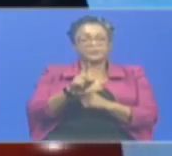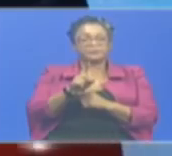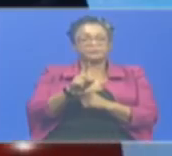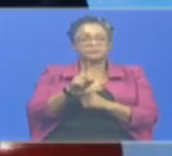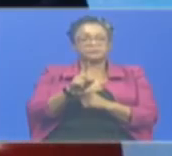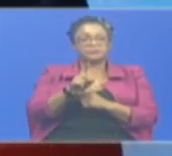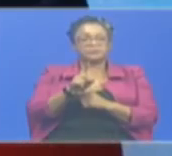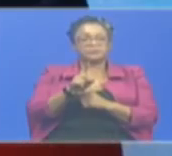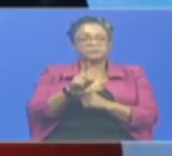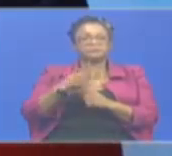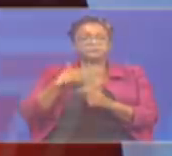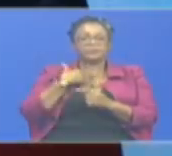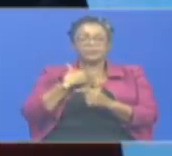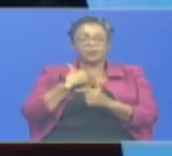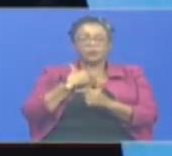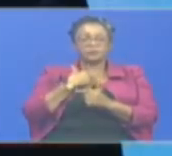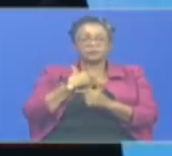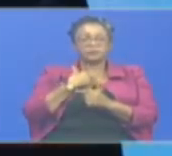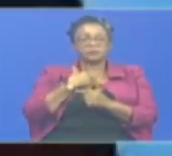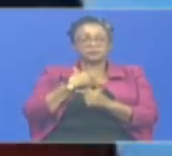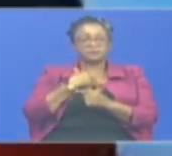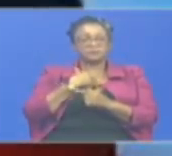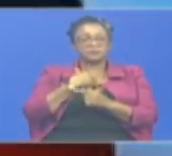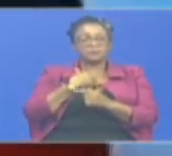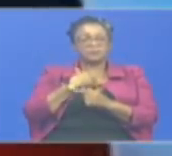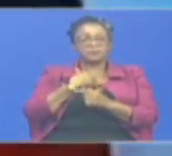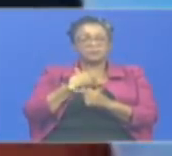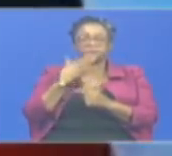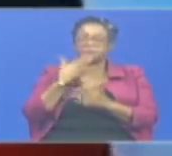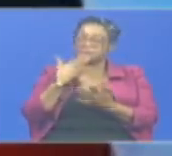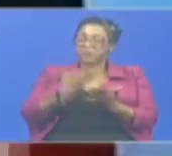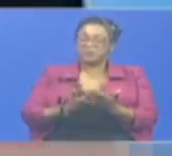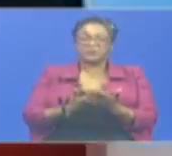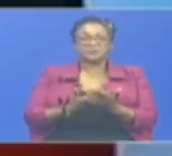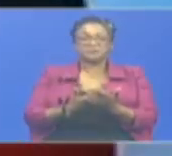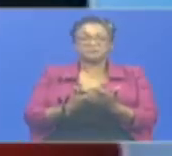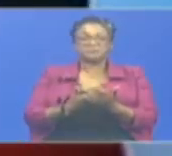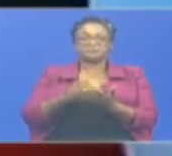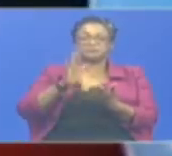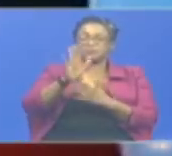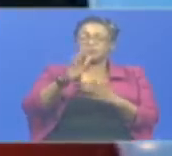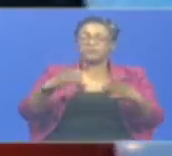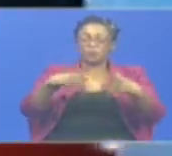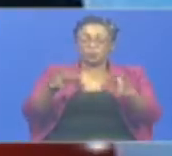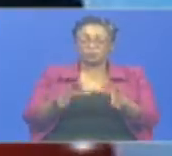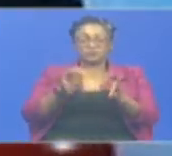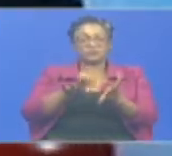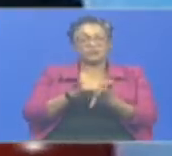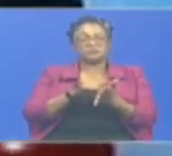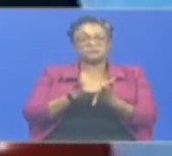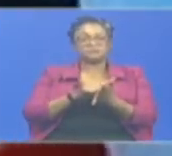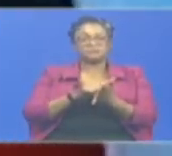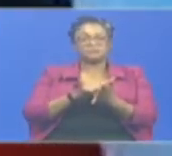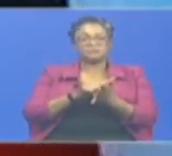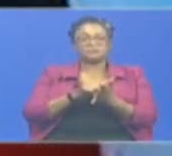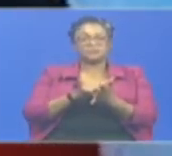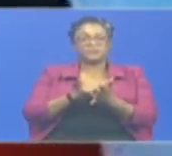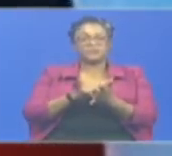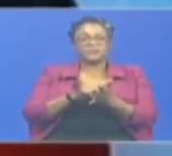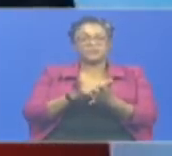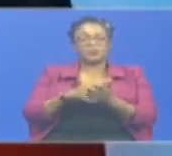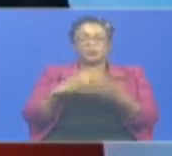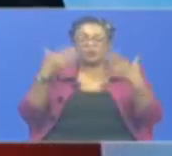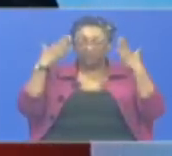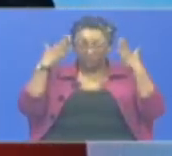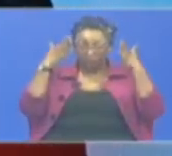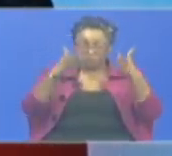Equally, I want to thank those communities that we have put a focus on